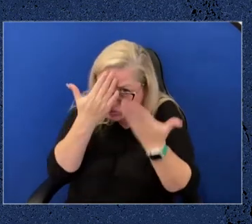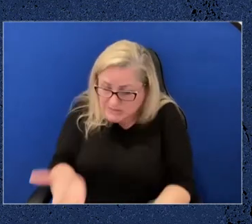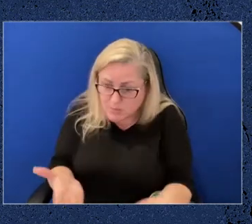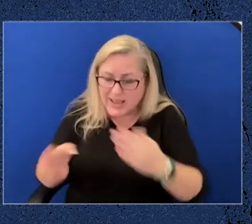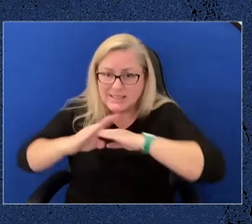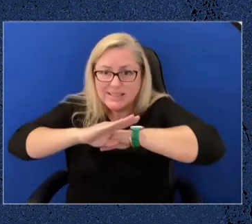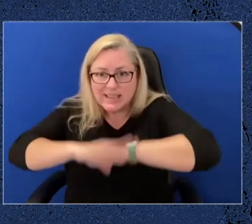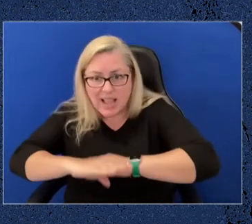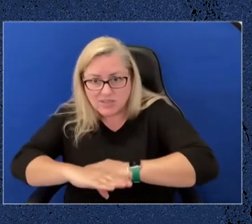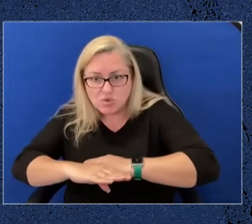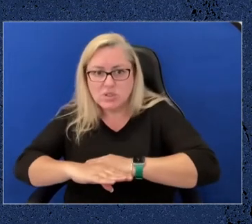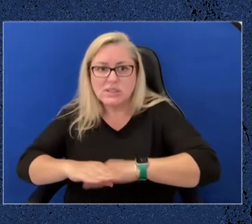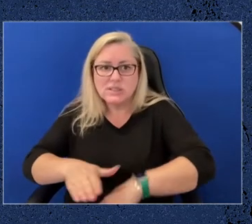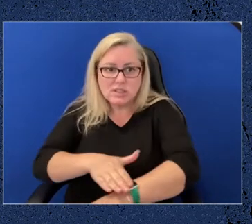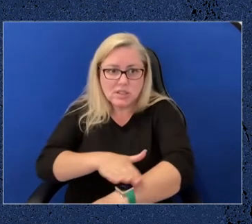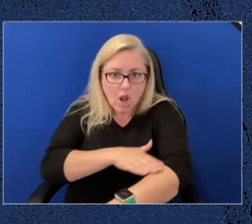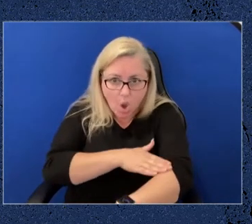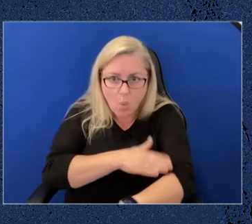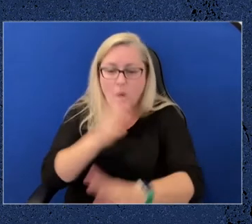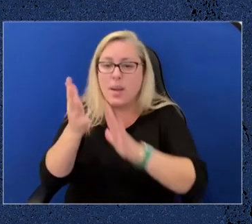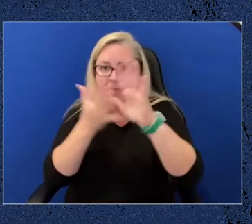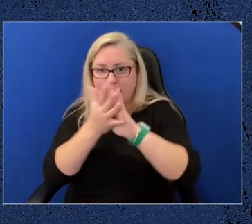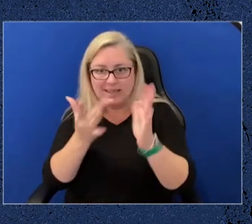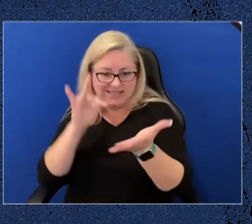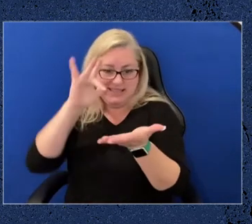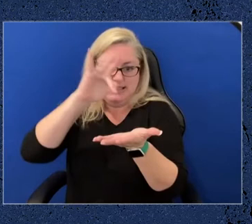go slow, centre country?